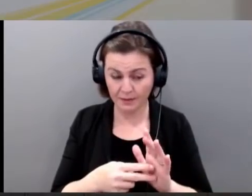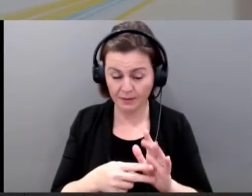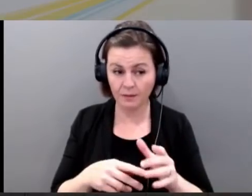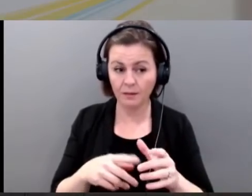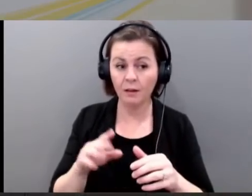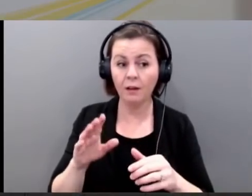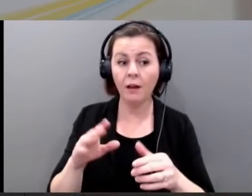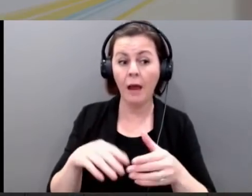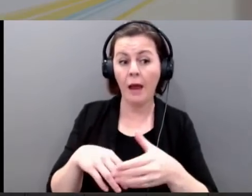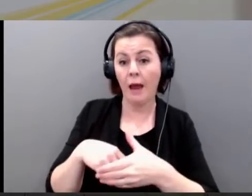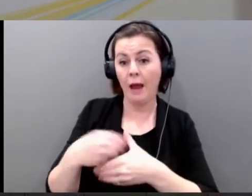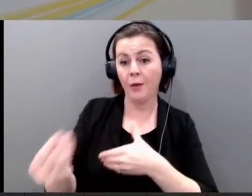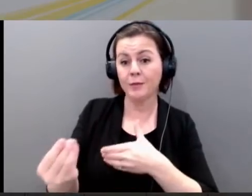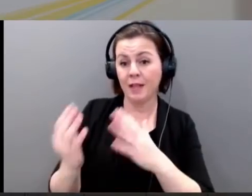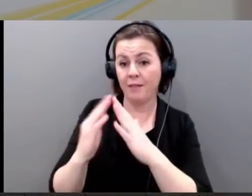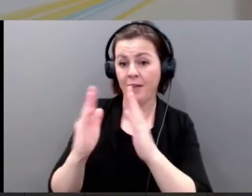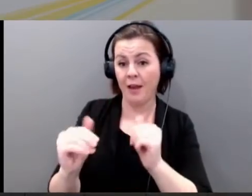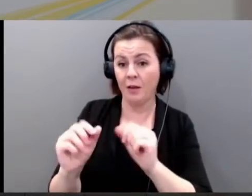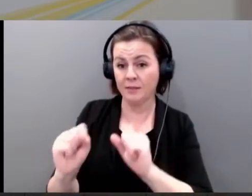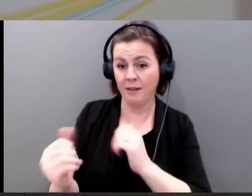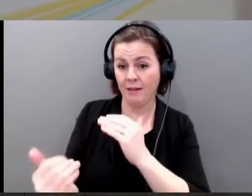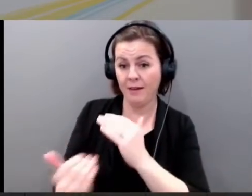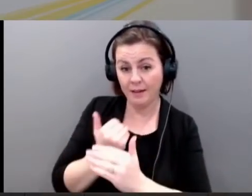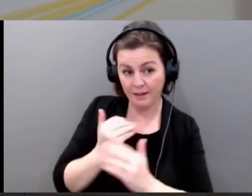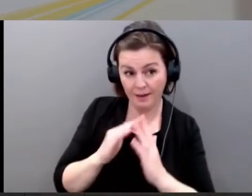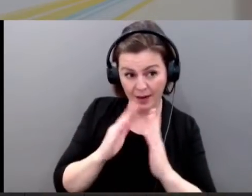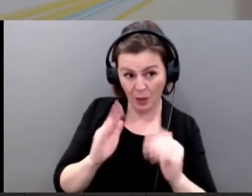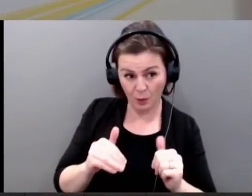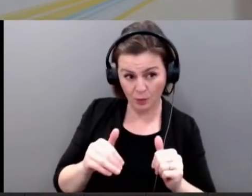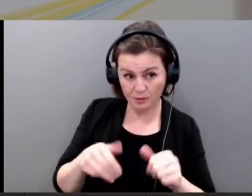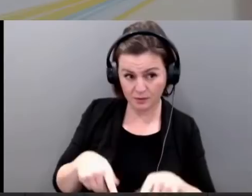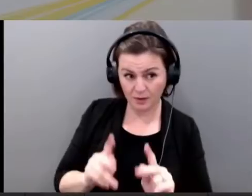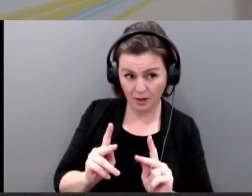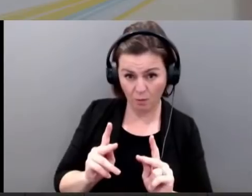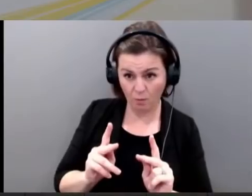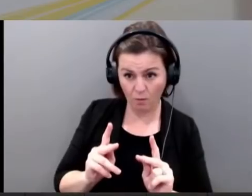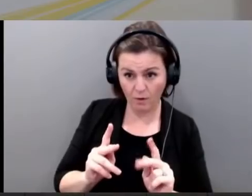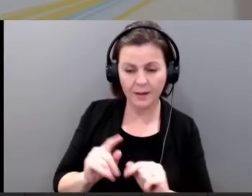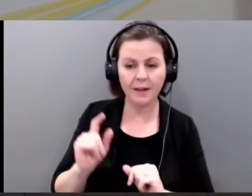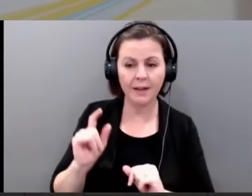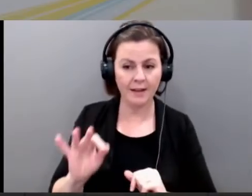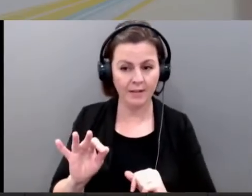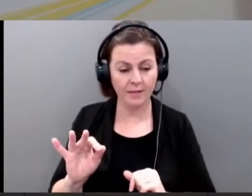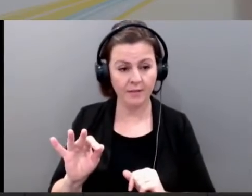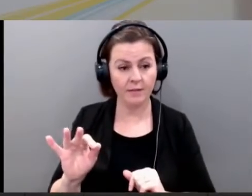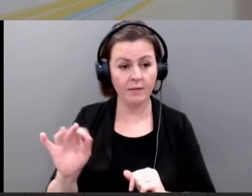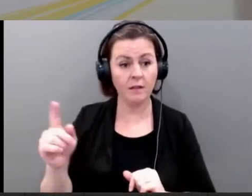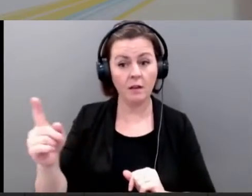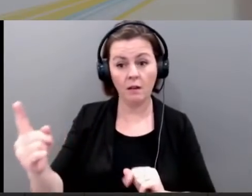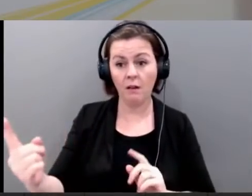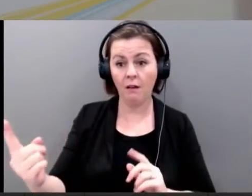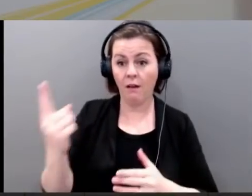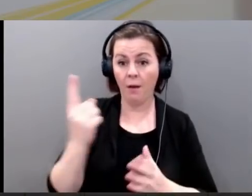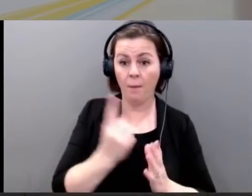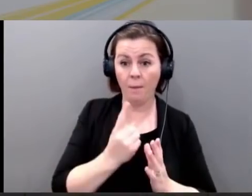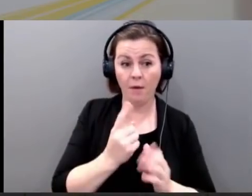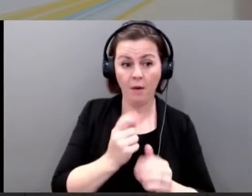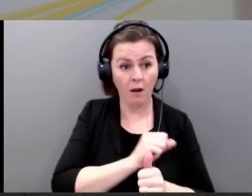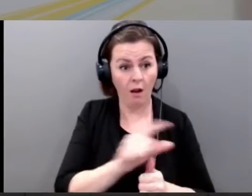your household can come into your house. And if they do, everybody in the house will be fined